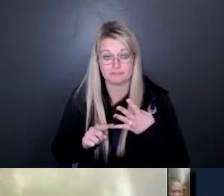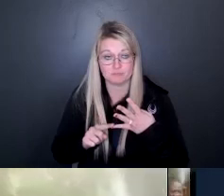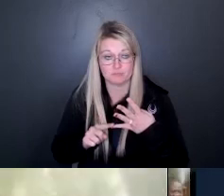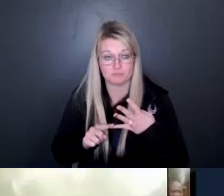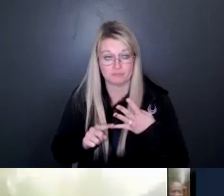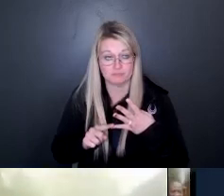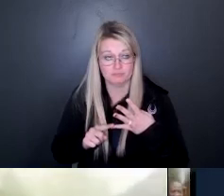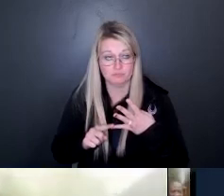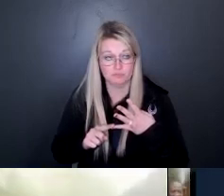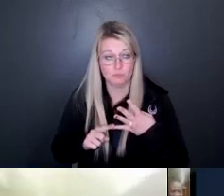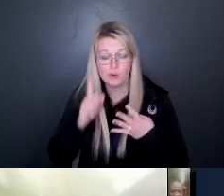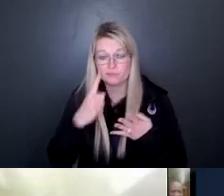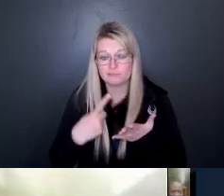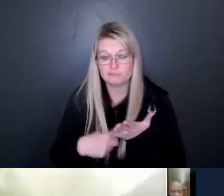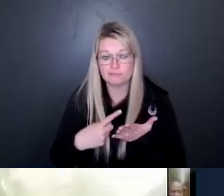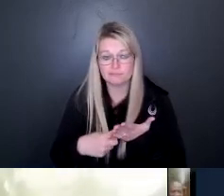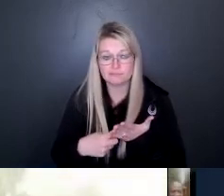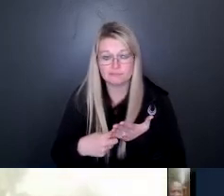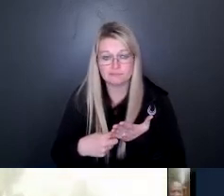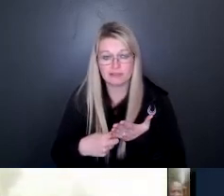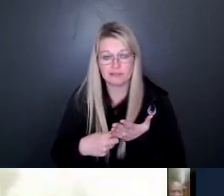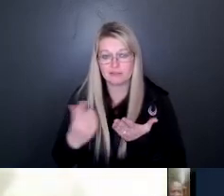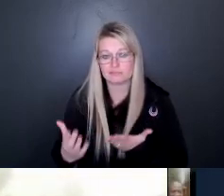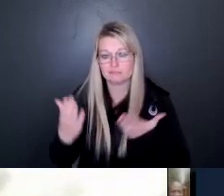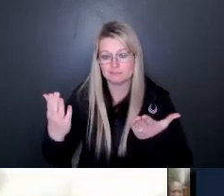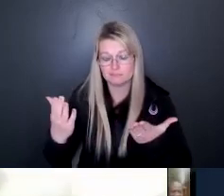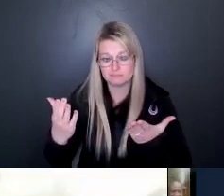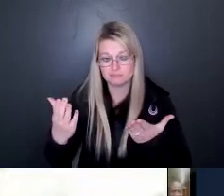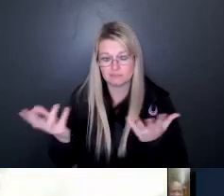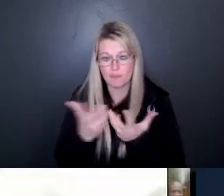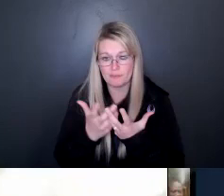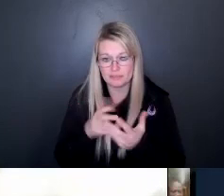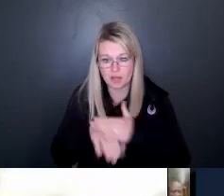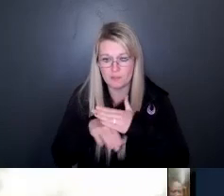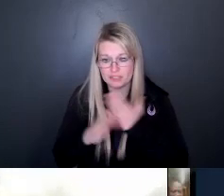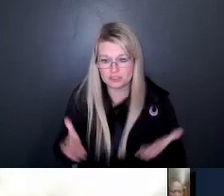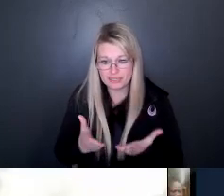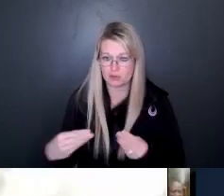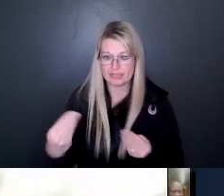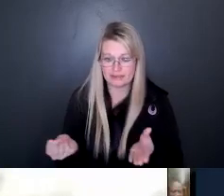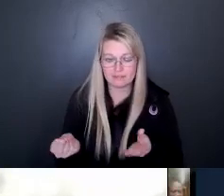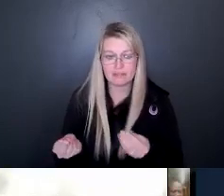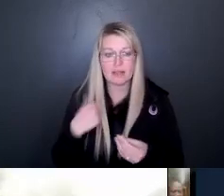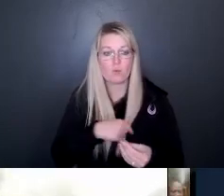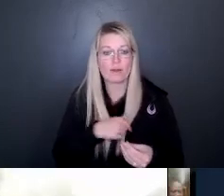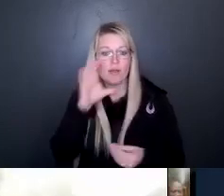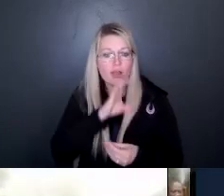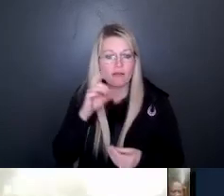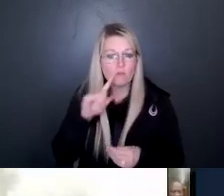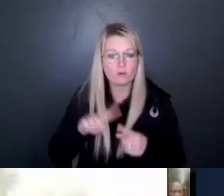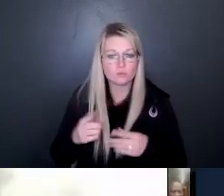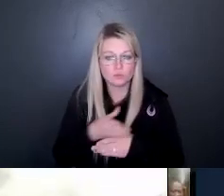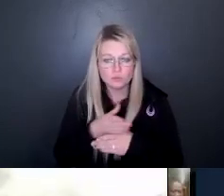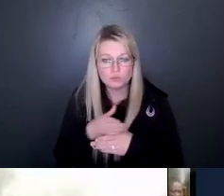will highlight the recommendations here given that we look forward to share and